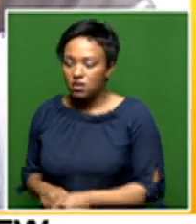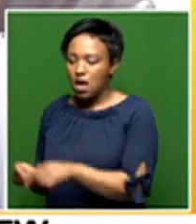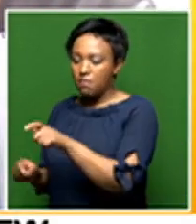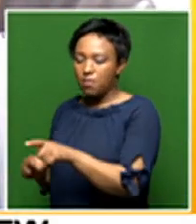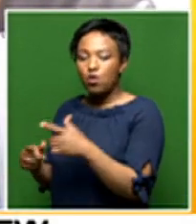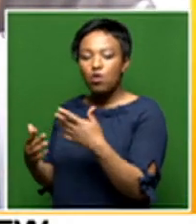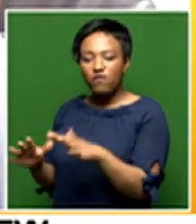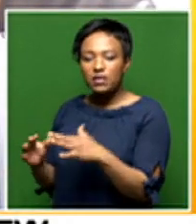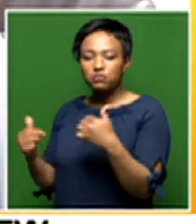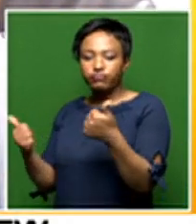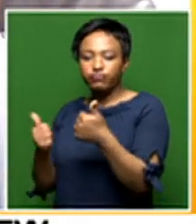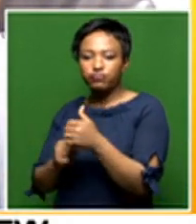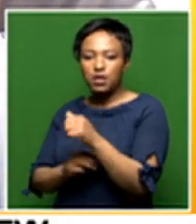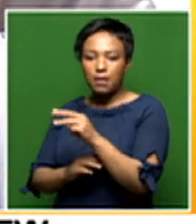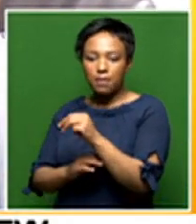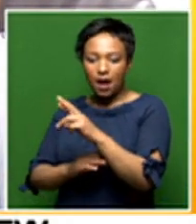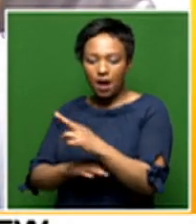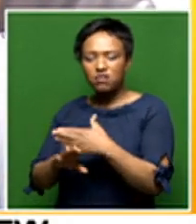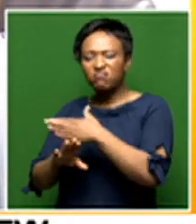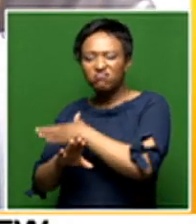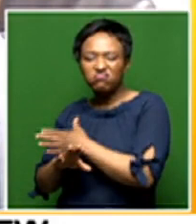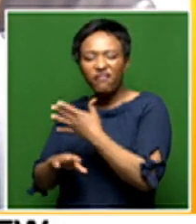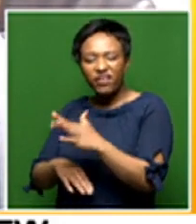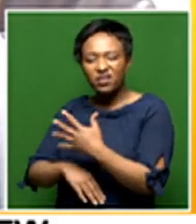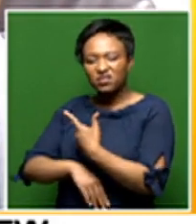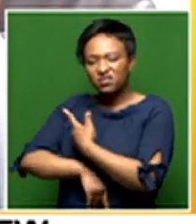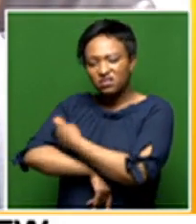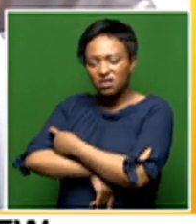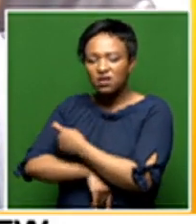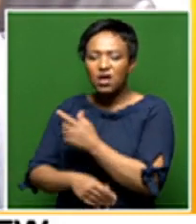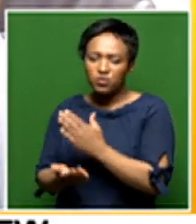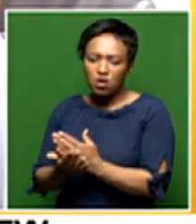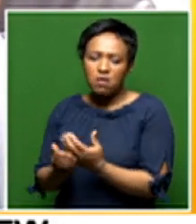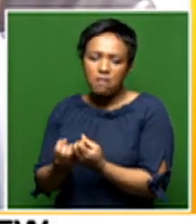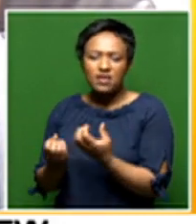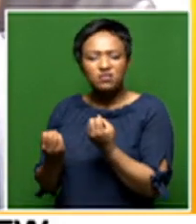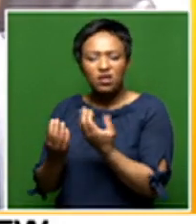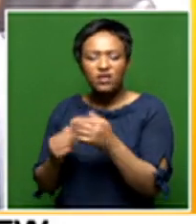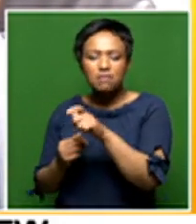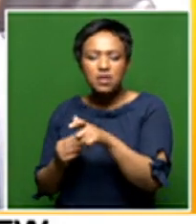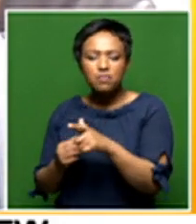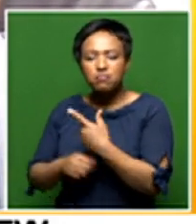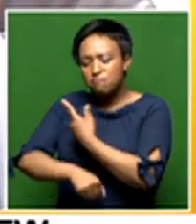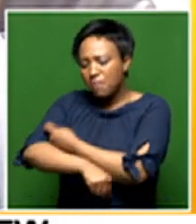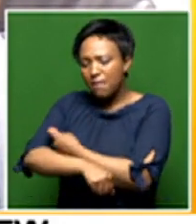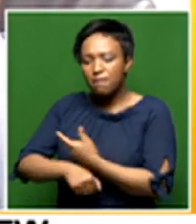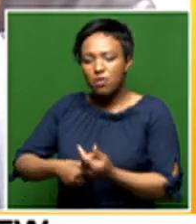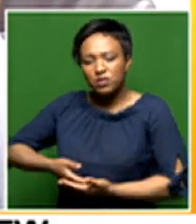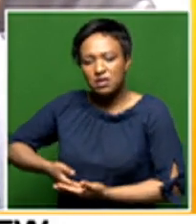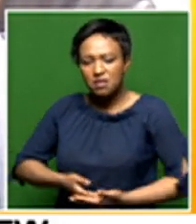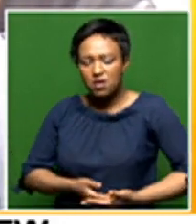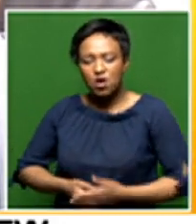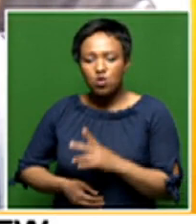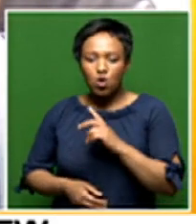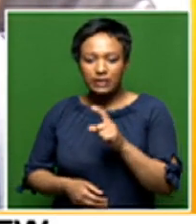the MMR, because a lot of South Africans have had this, even though it's not necessarily compulsory.